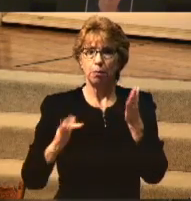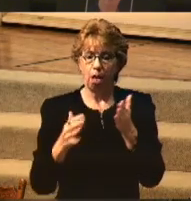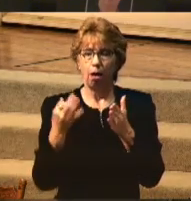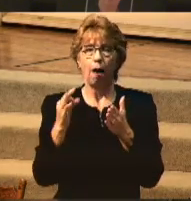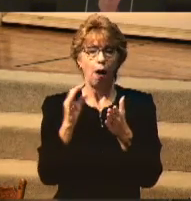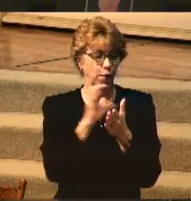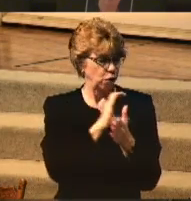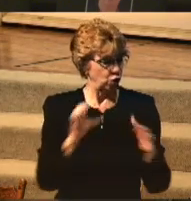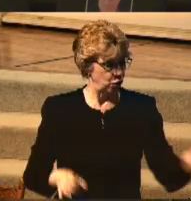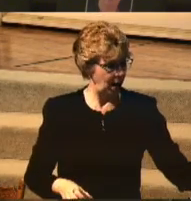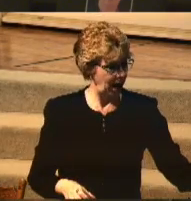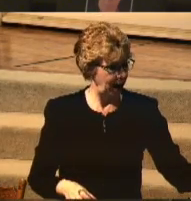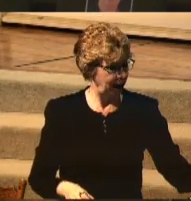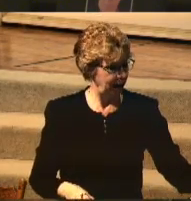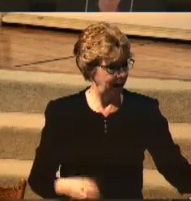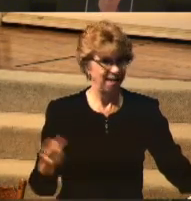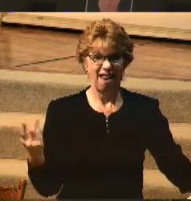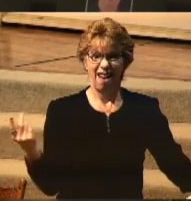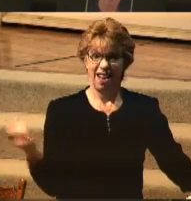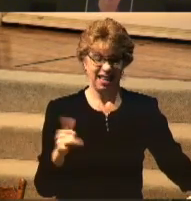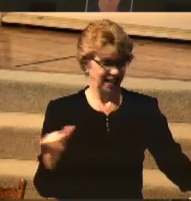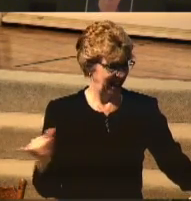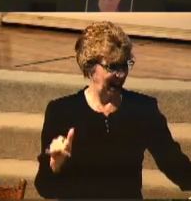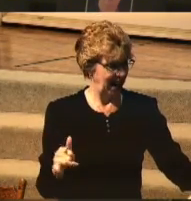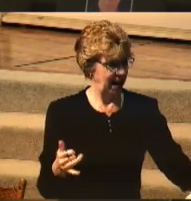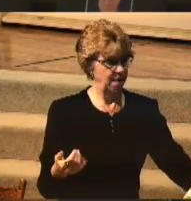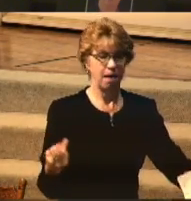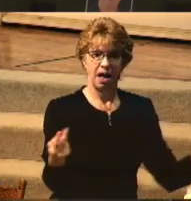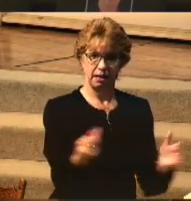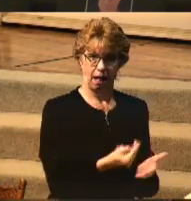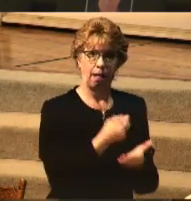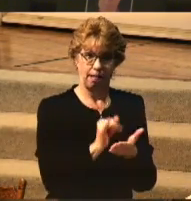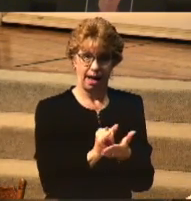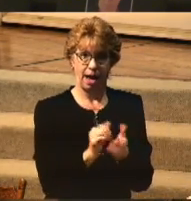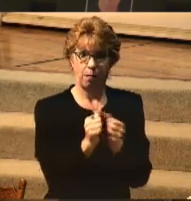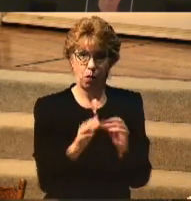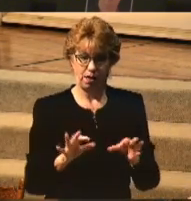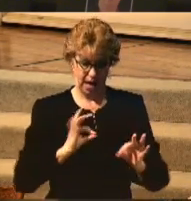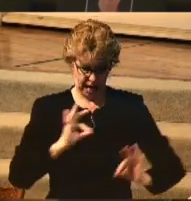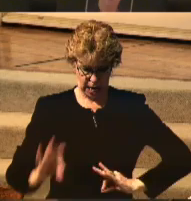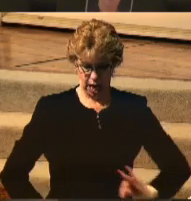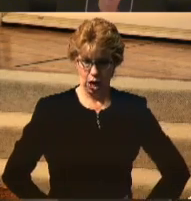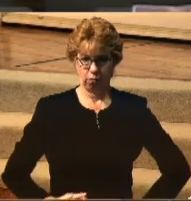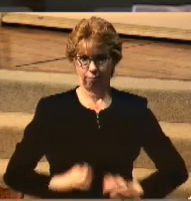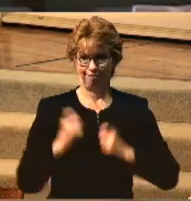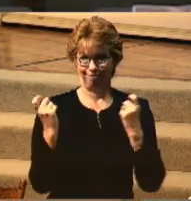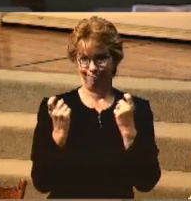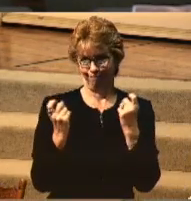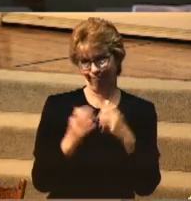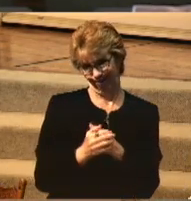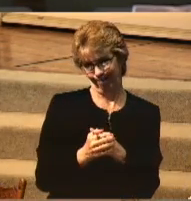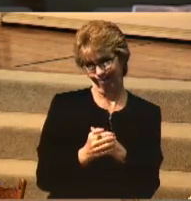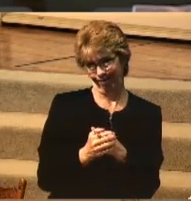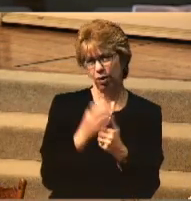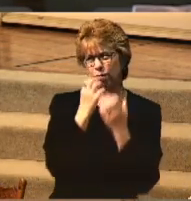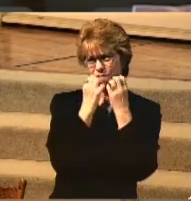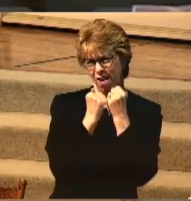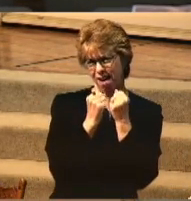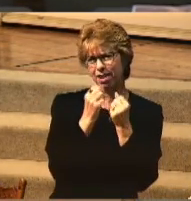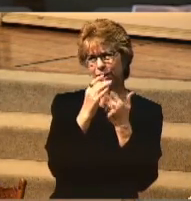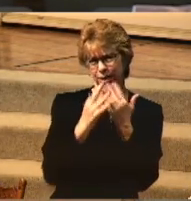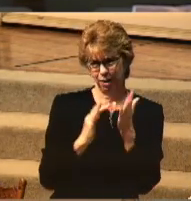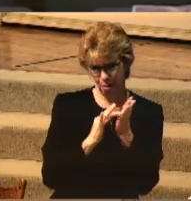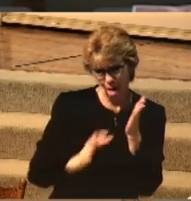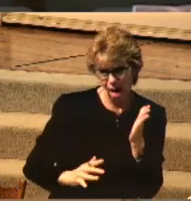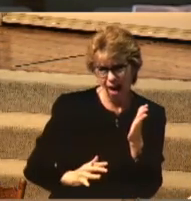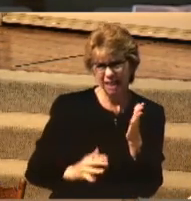Christ, as of a lamb without blemish and without spot." The precious blood is